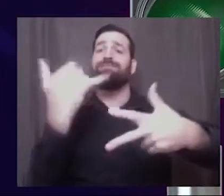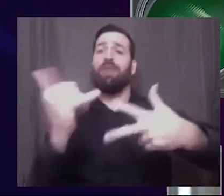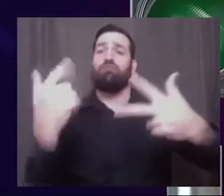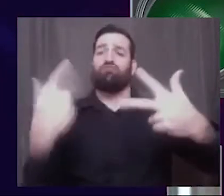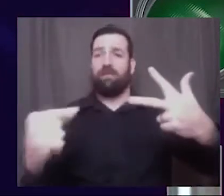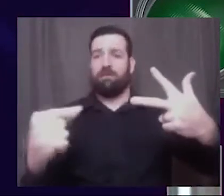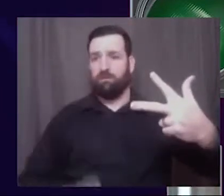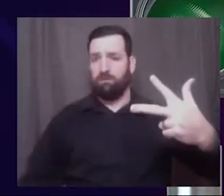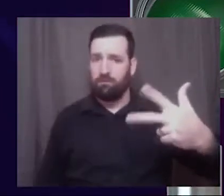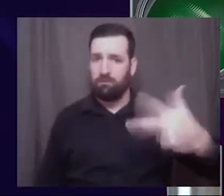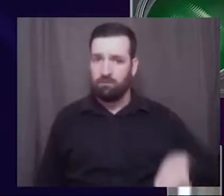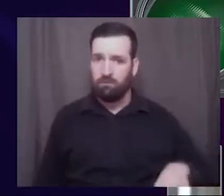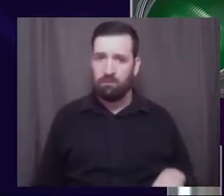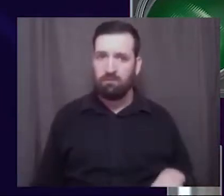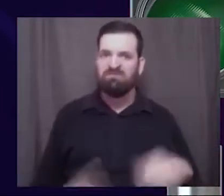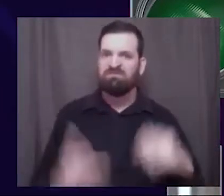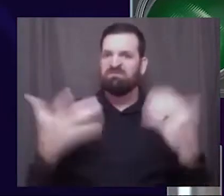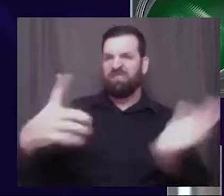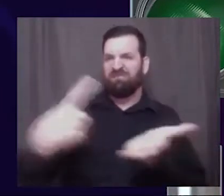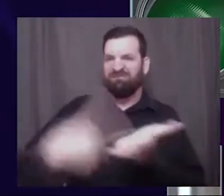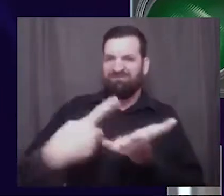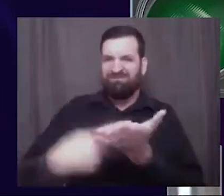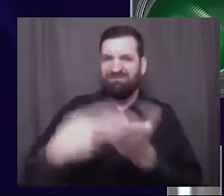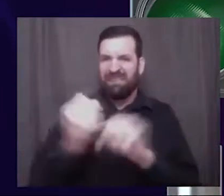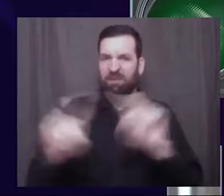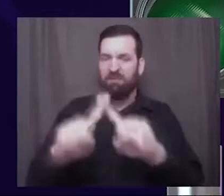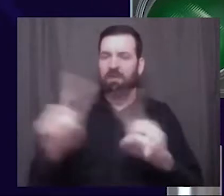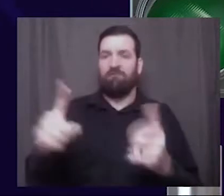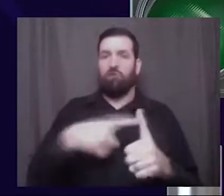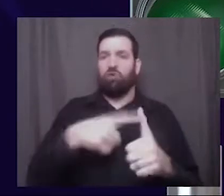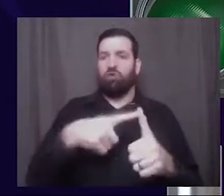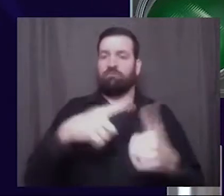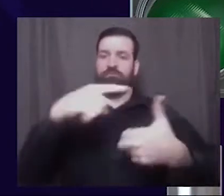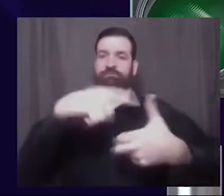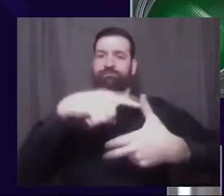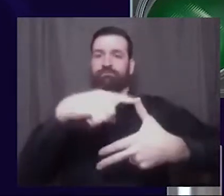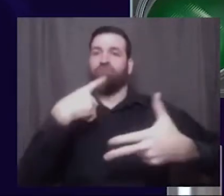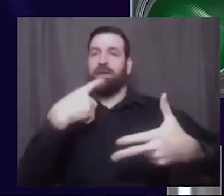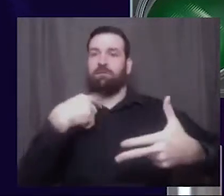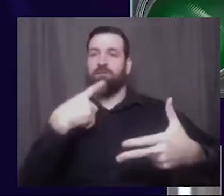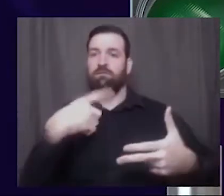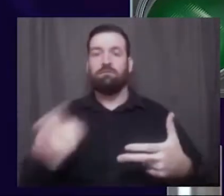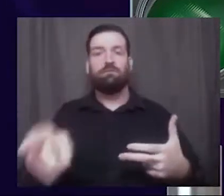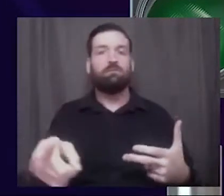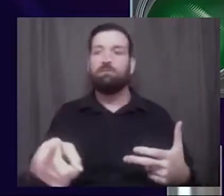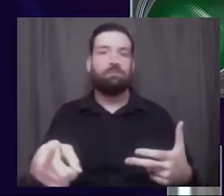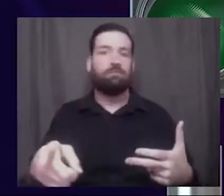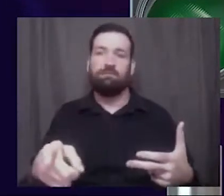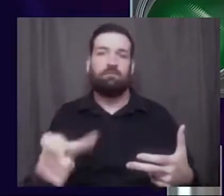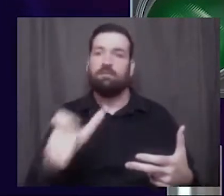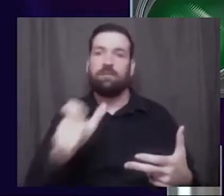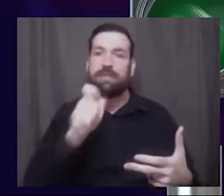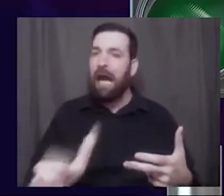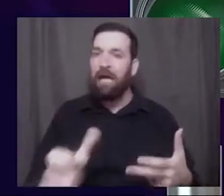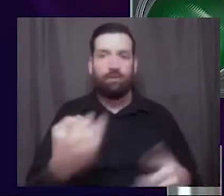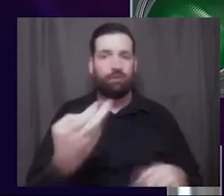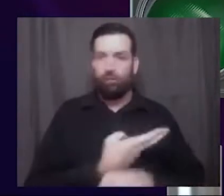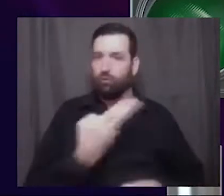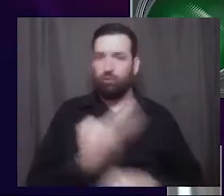talked for the most part about the safety, but I want to start with red light. That's patients who should not consider hormone therapy. Dr.